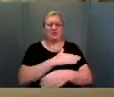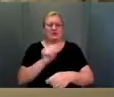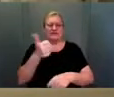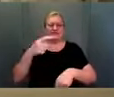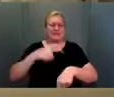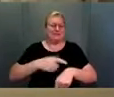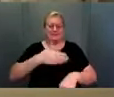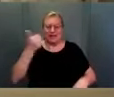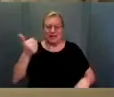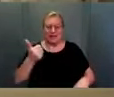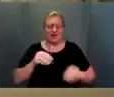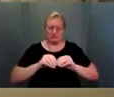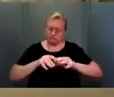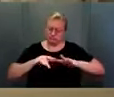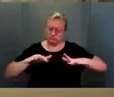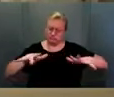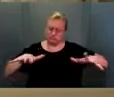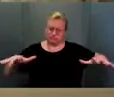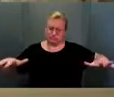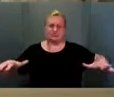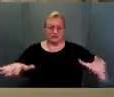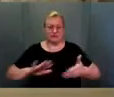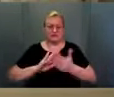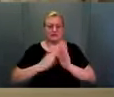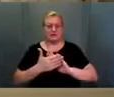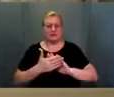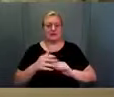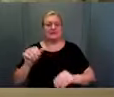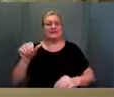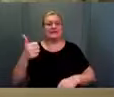any other genre while getting 10 times less sleep.